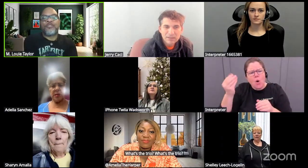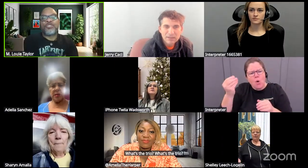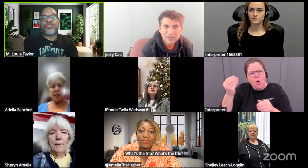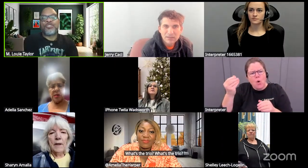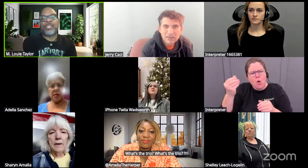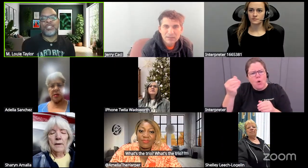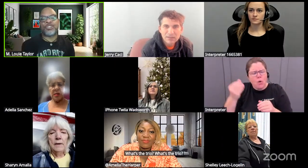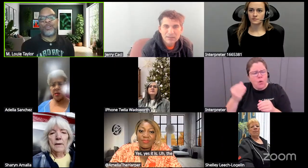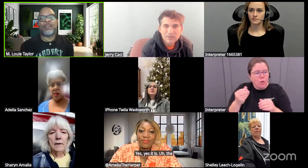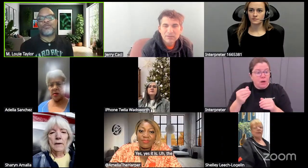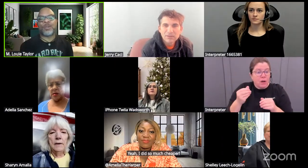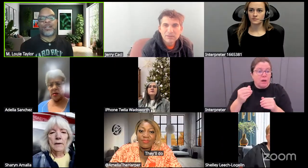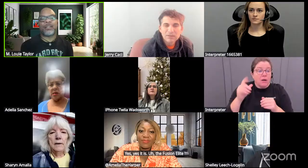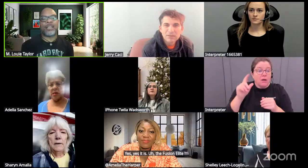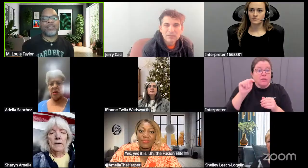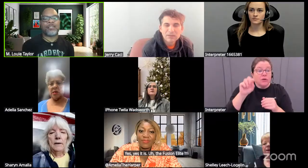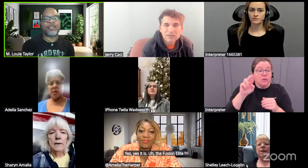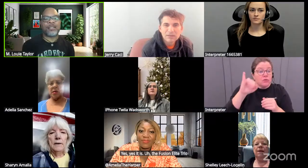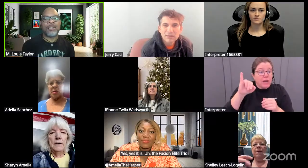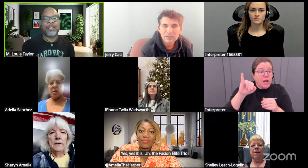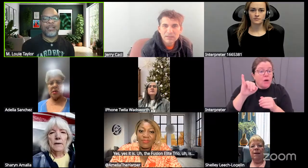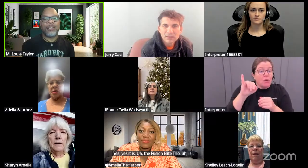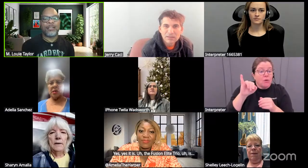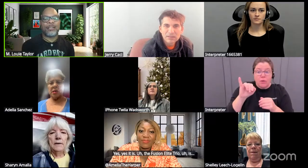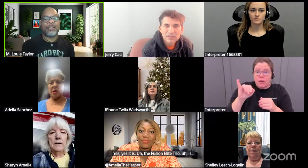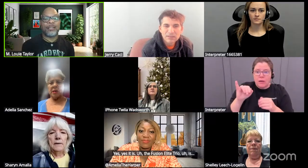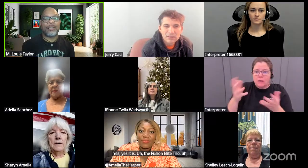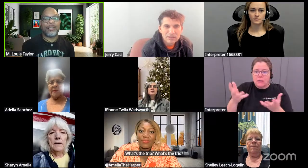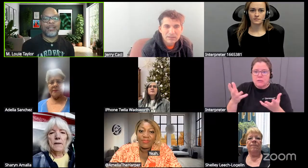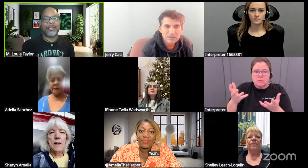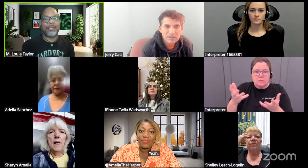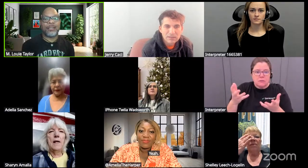The Fusion Elite They'll Trio do it. It's just a is. matter of,